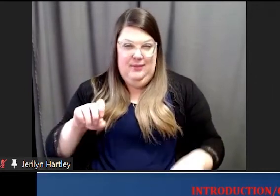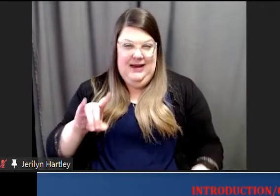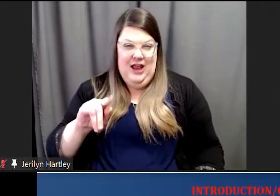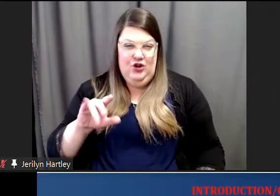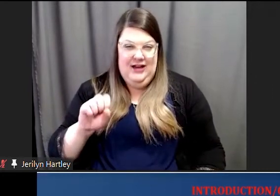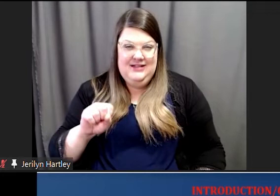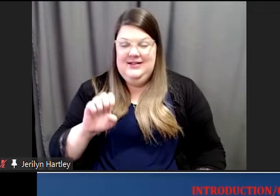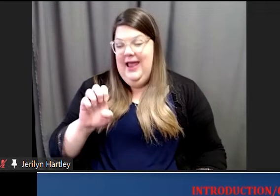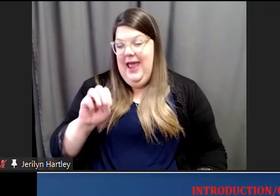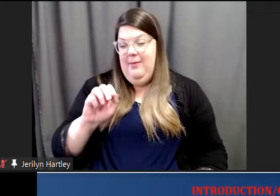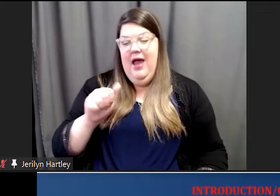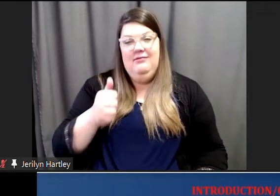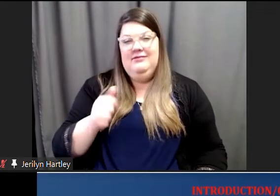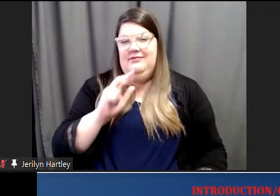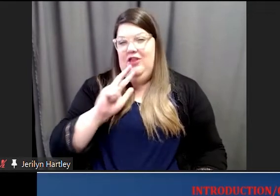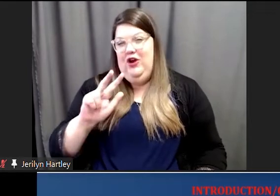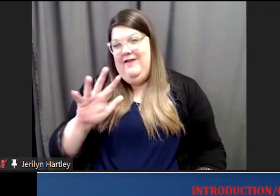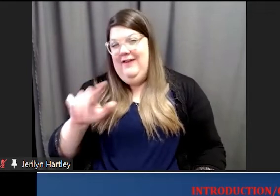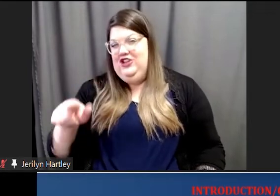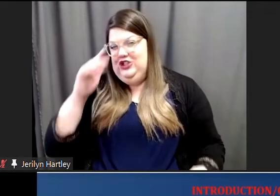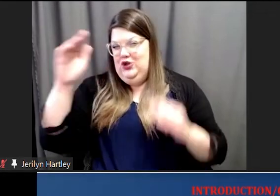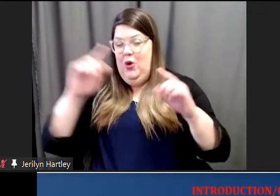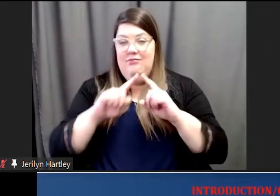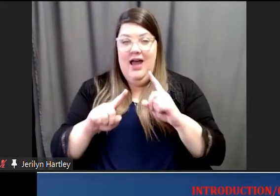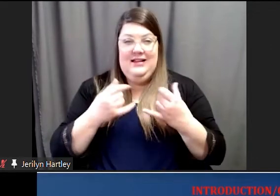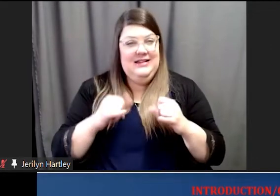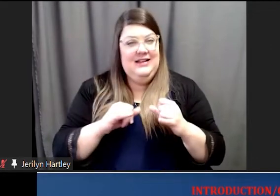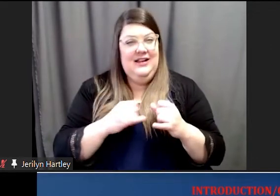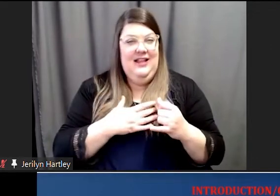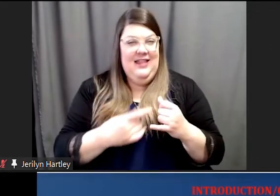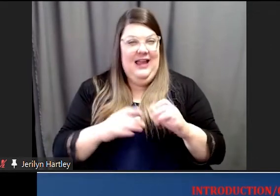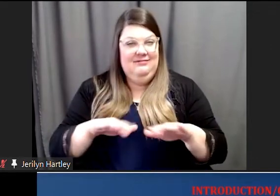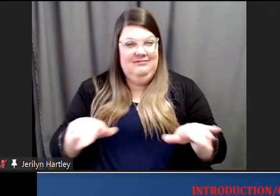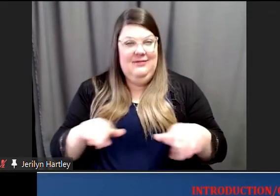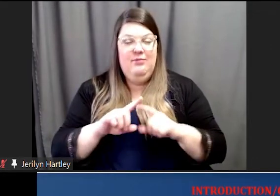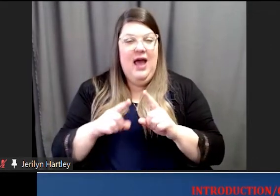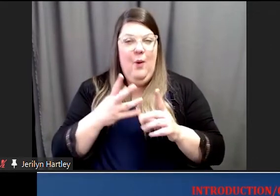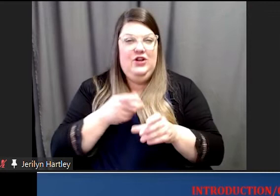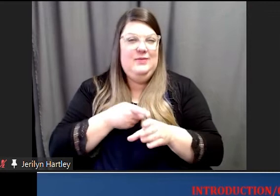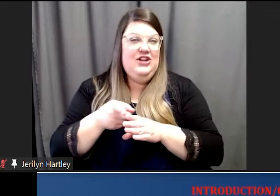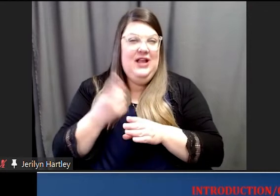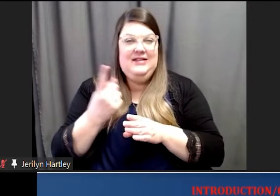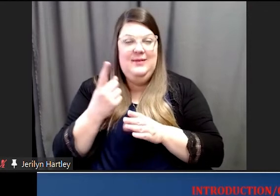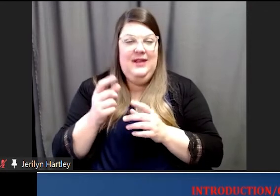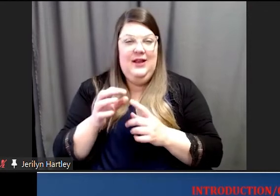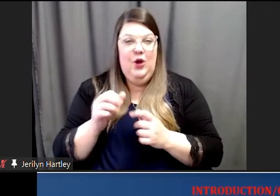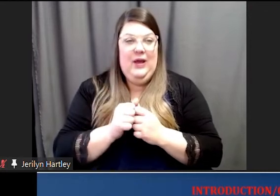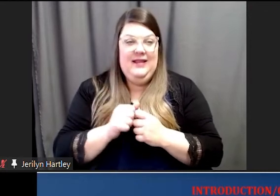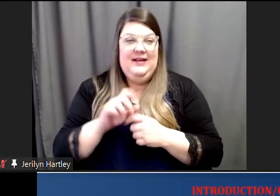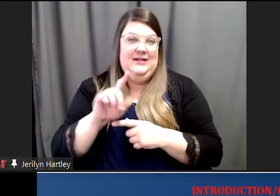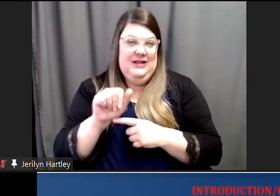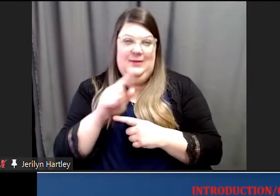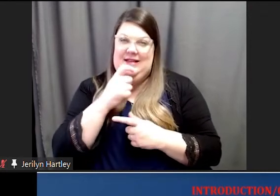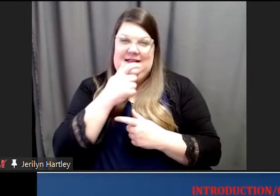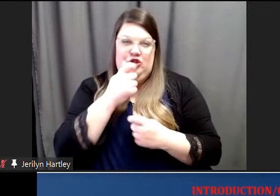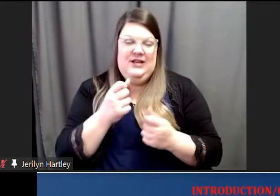like 35, so she's an adult, but I still think I want to do pediatrics, but I do definitely want to specialize in something with disabilities because it is so interesting and there's